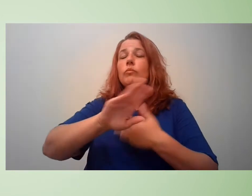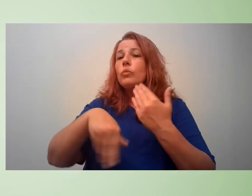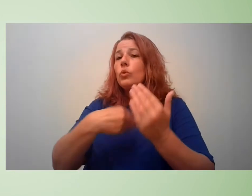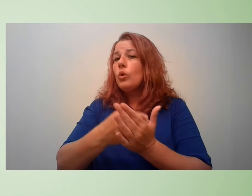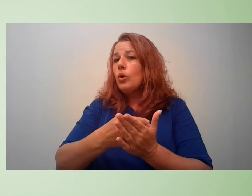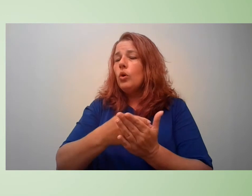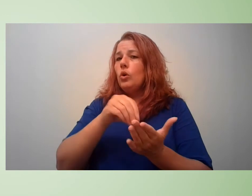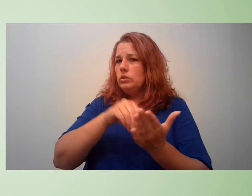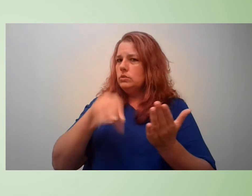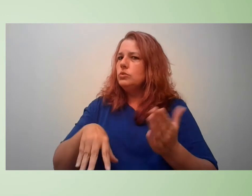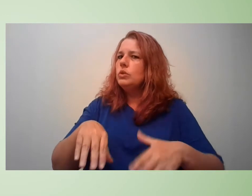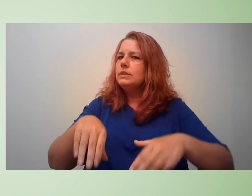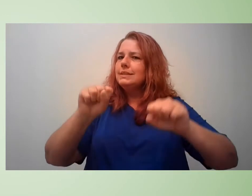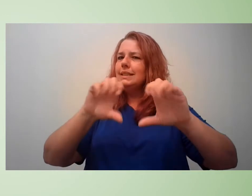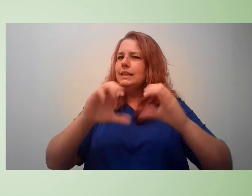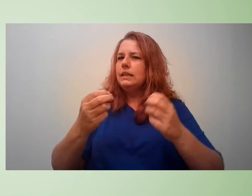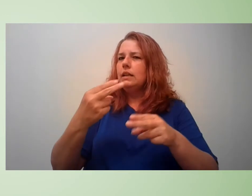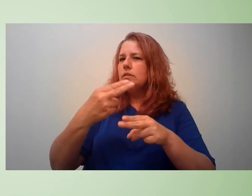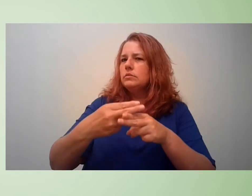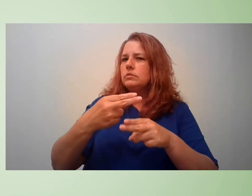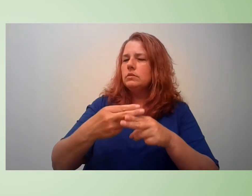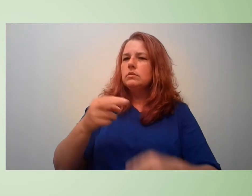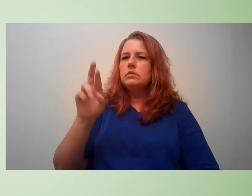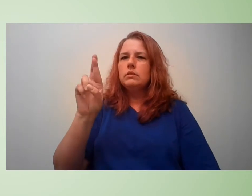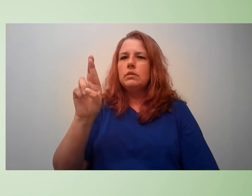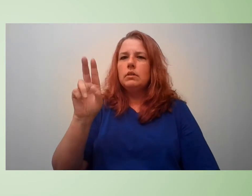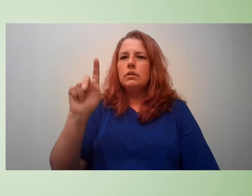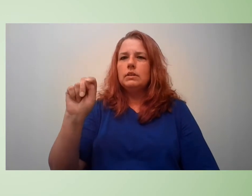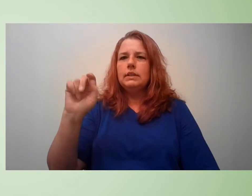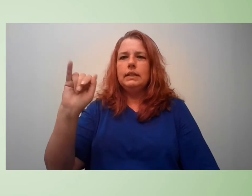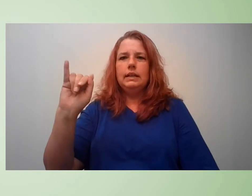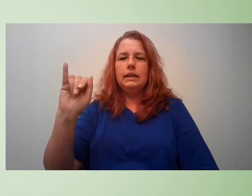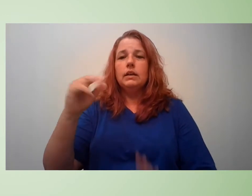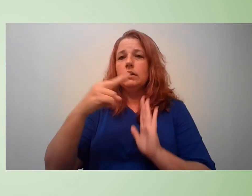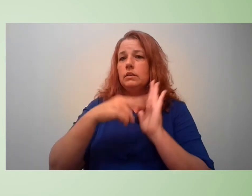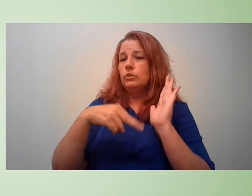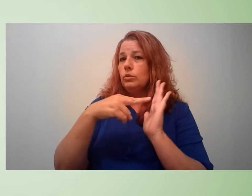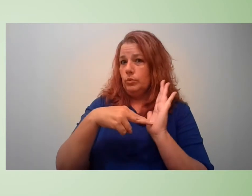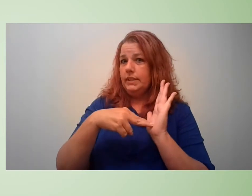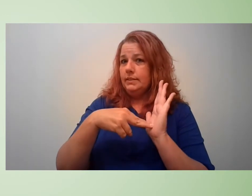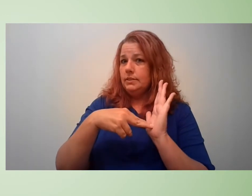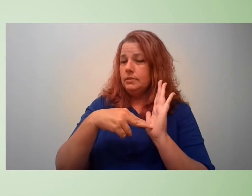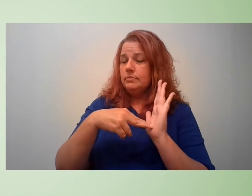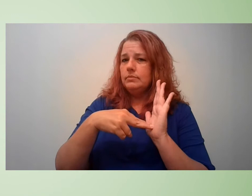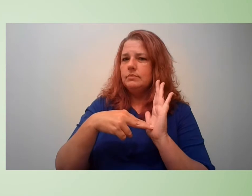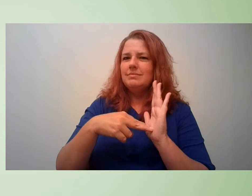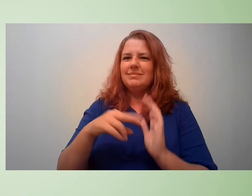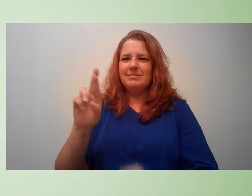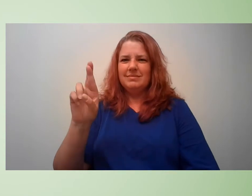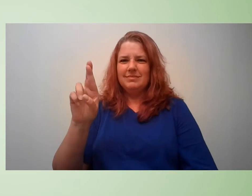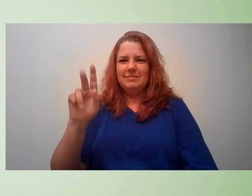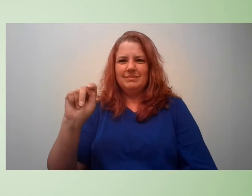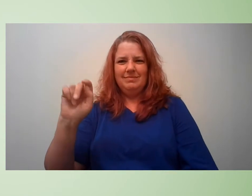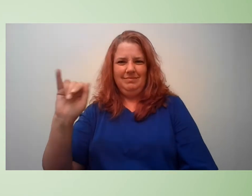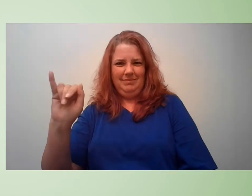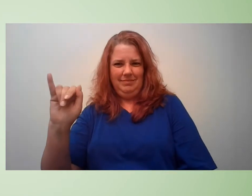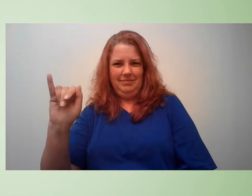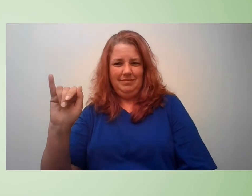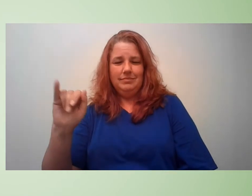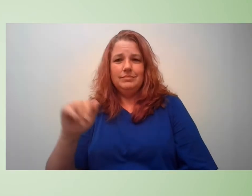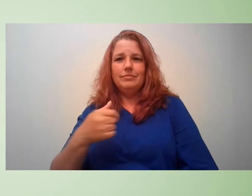their reading level. Students who are already reading on grade level have independent reading time. As part of Reading